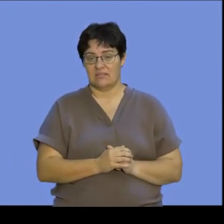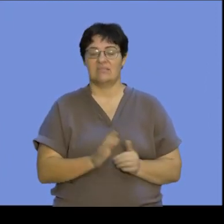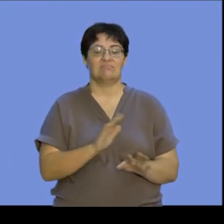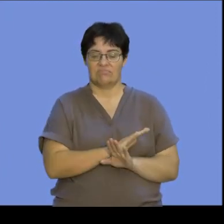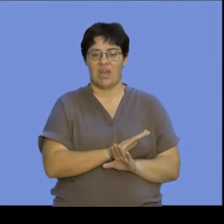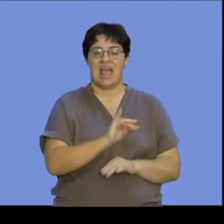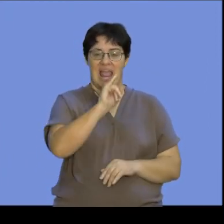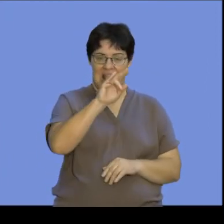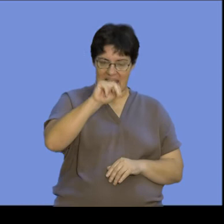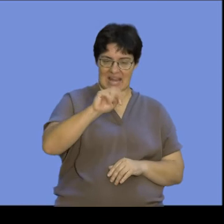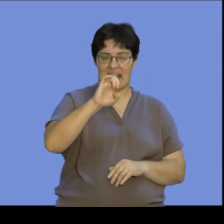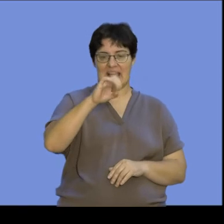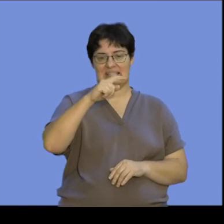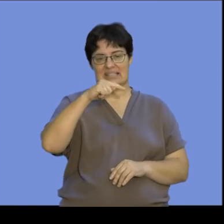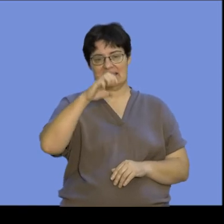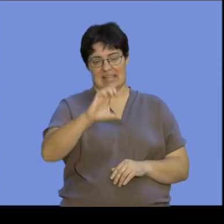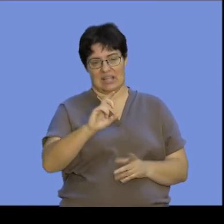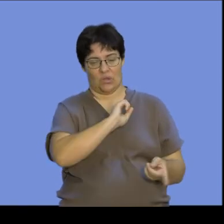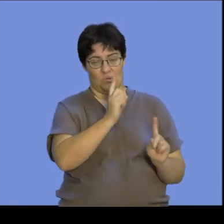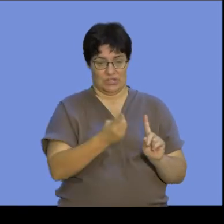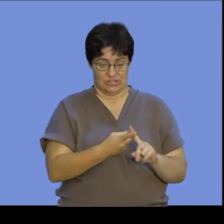inelastic collision.